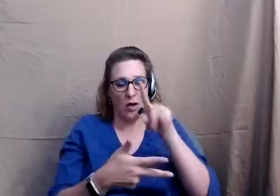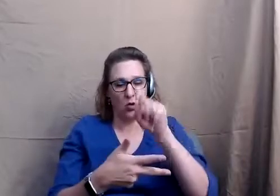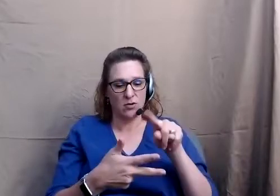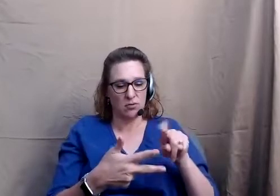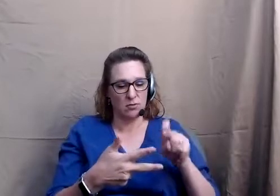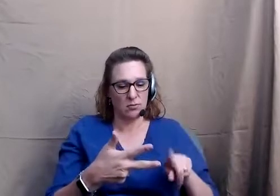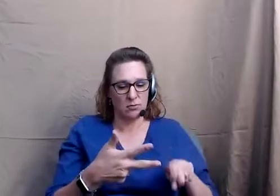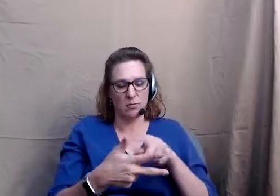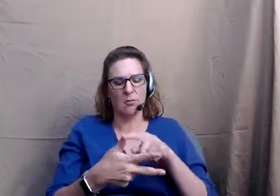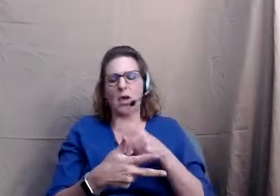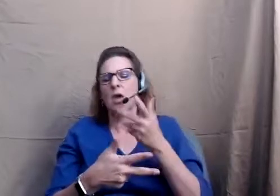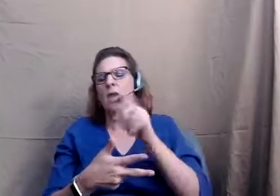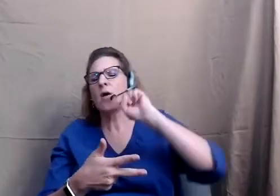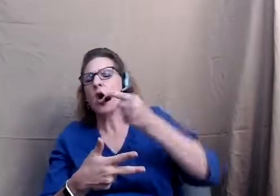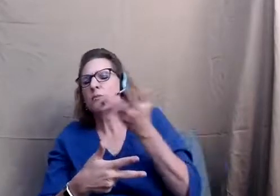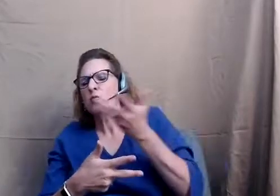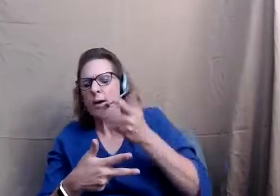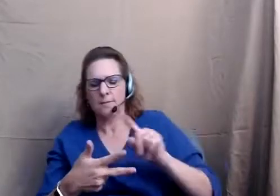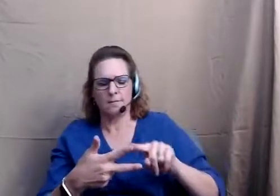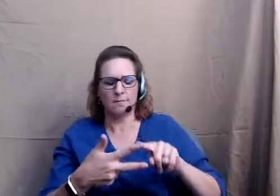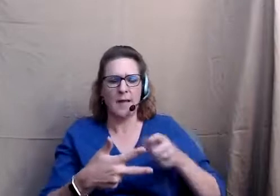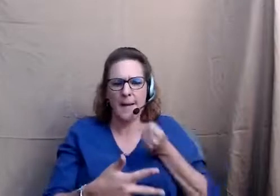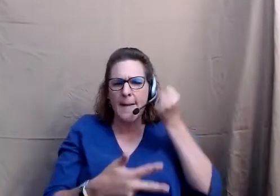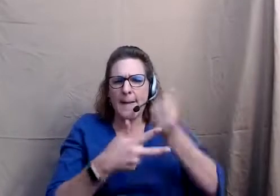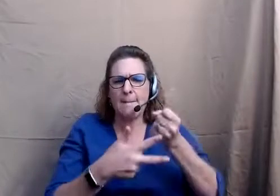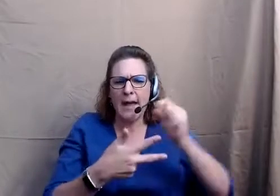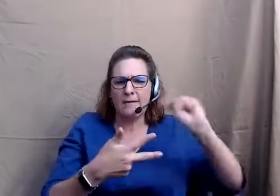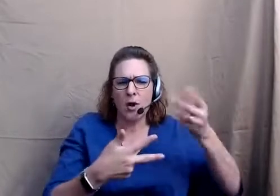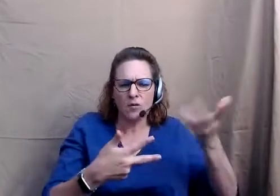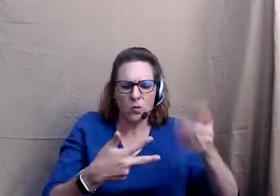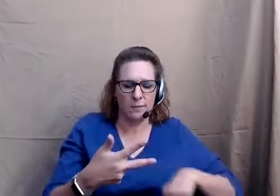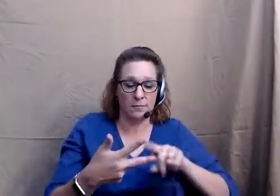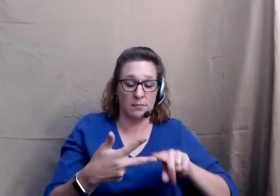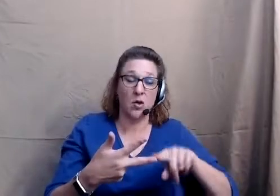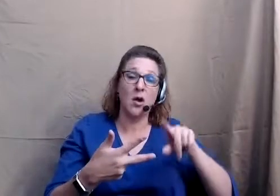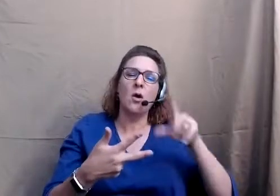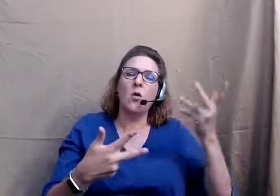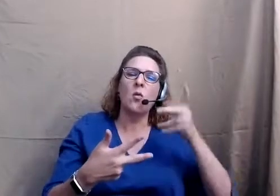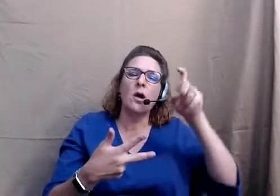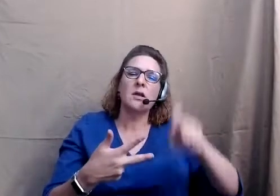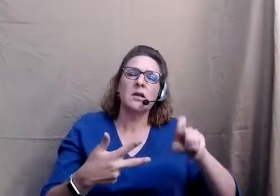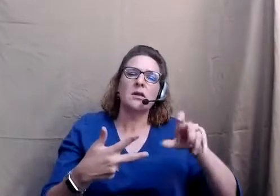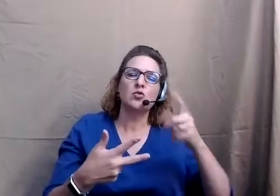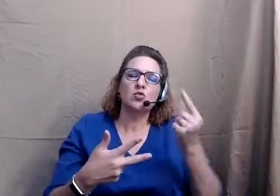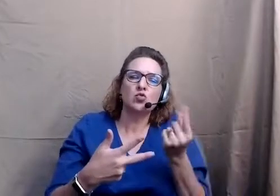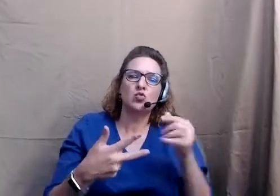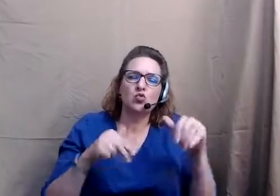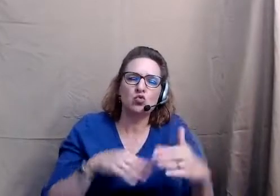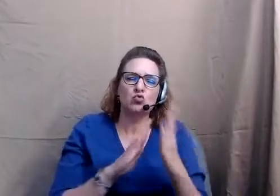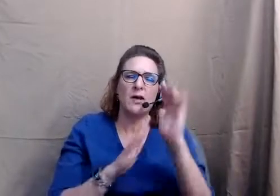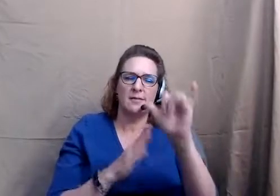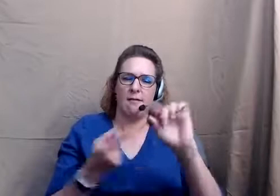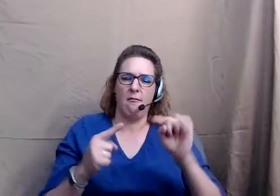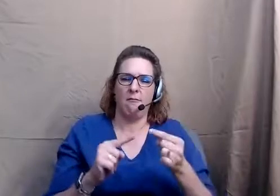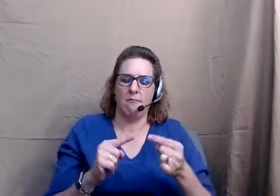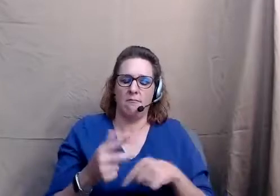harm? What was the impact of that harm? And what needs to be done to redress it? And so